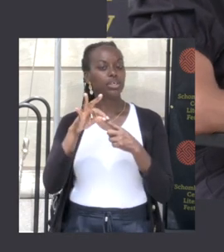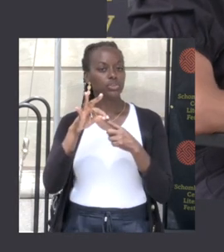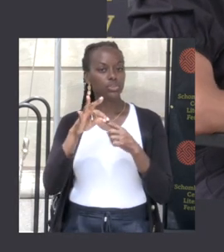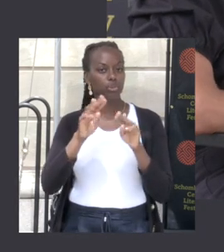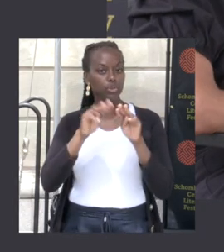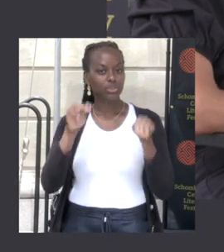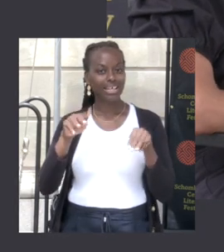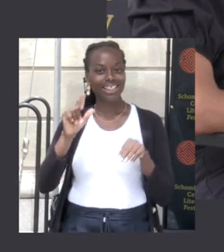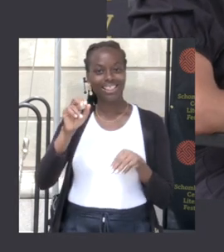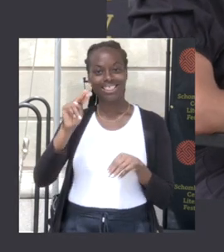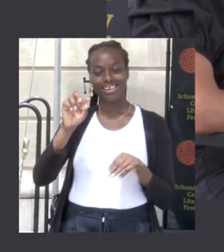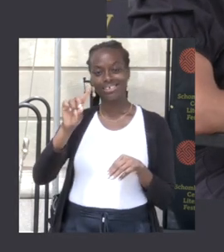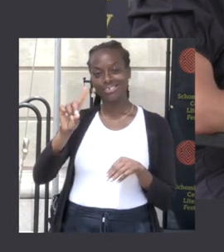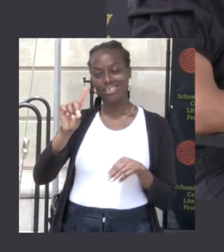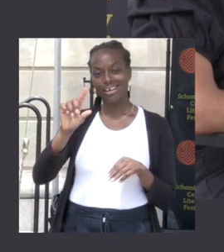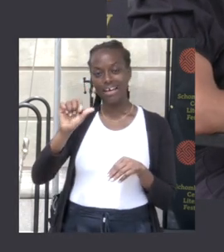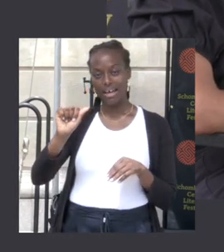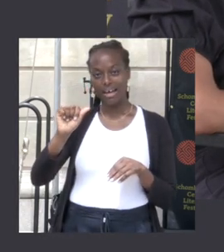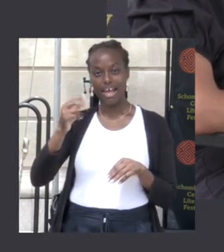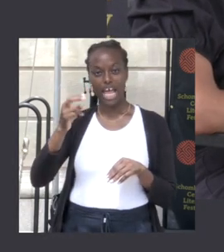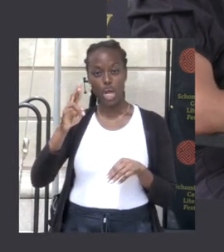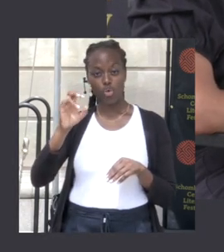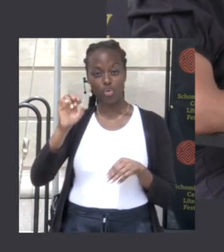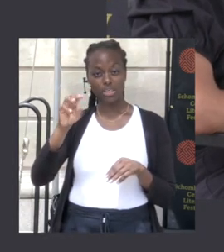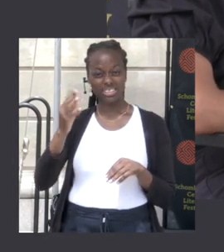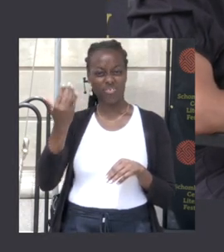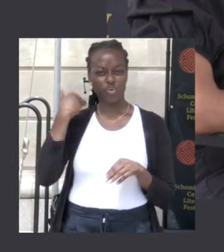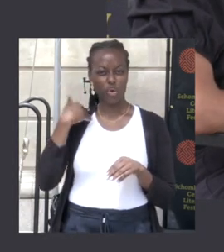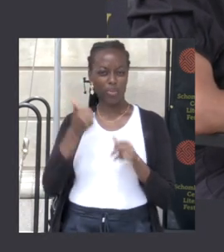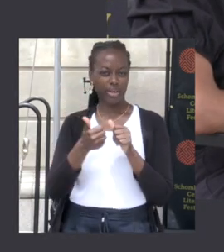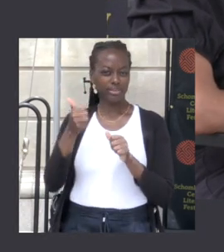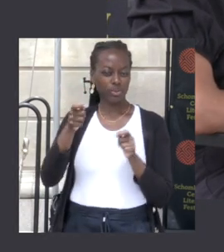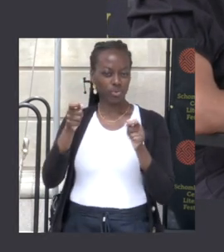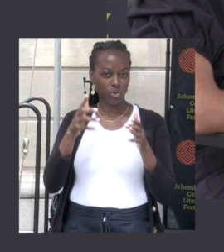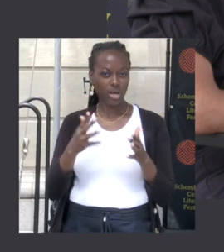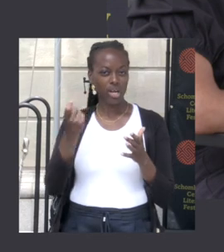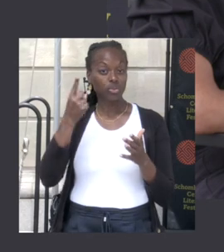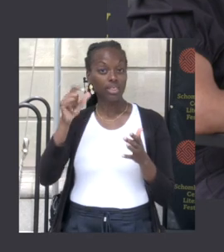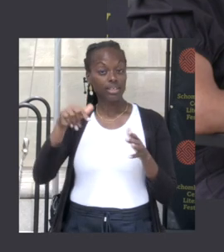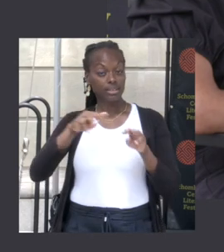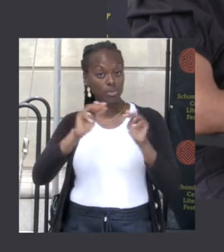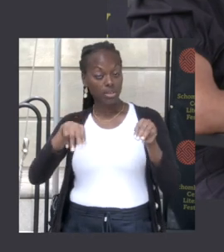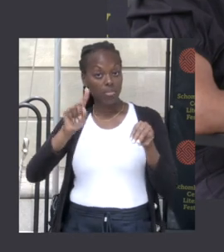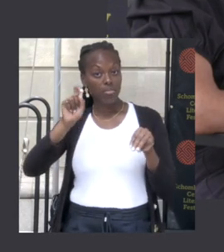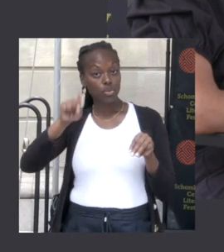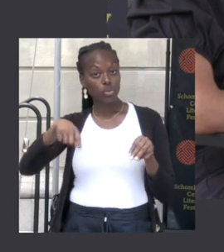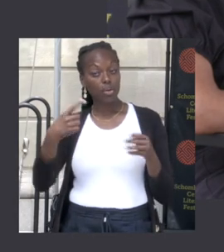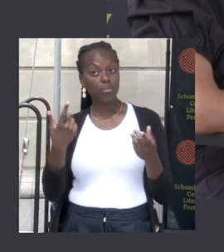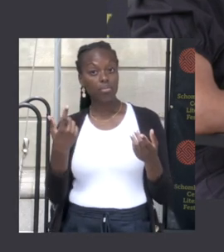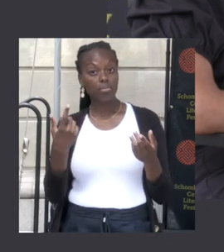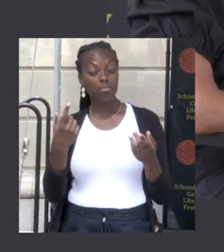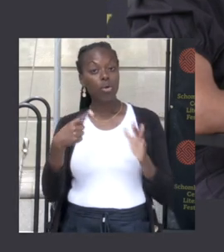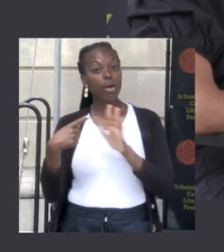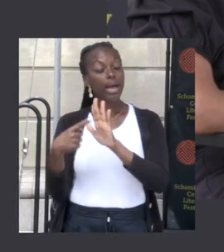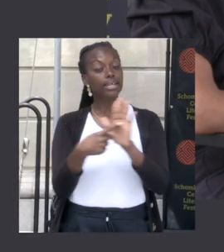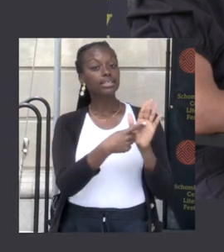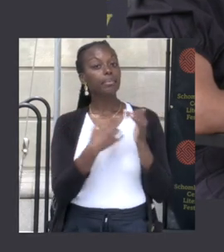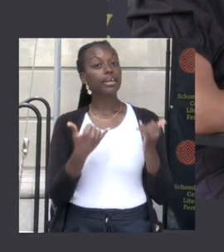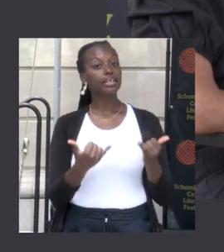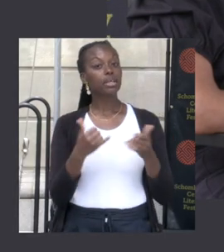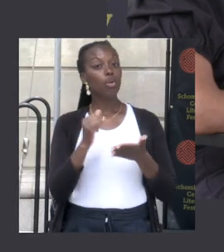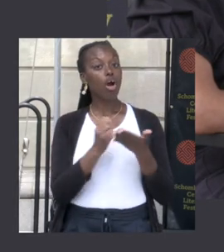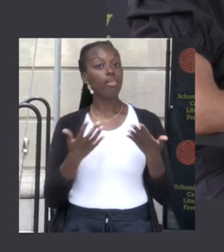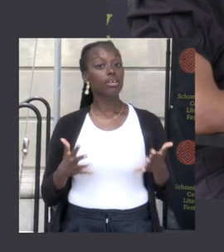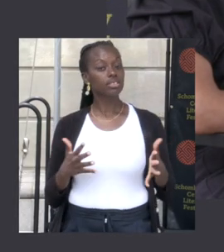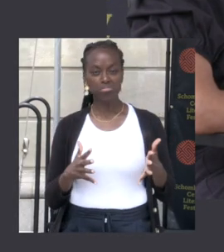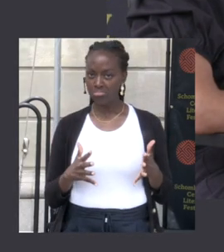former executive director, really understood the need for this museum to be more than a space that just exhibits contemporary art, I don't know if you all